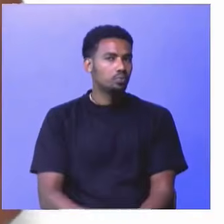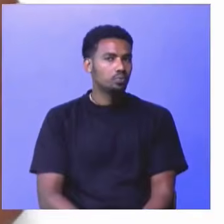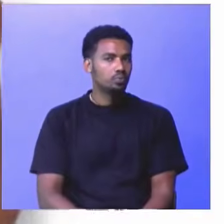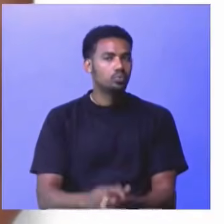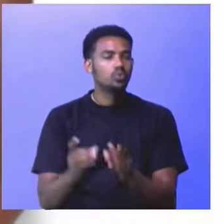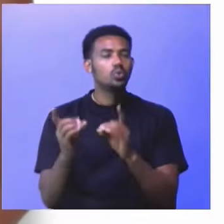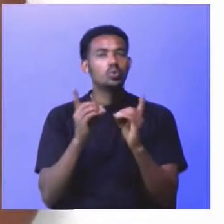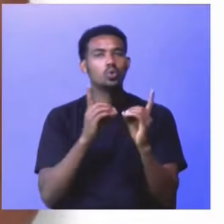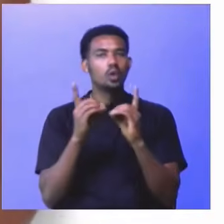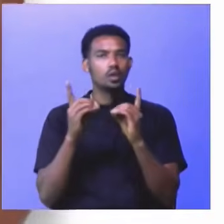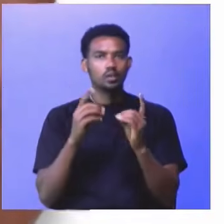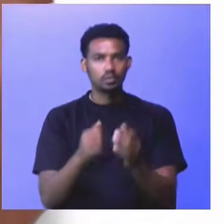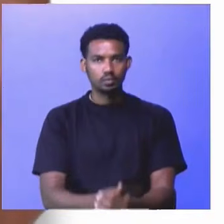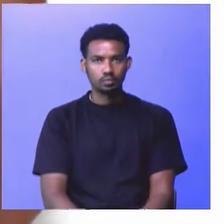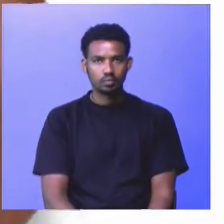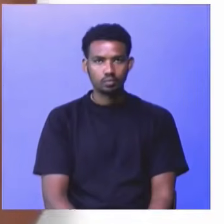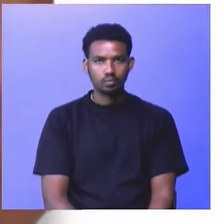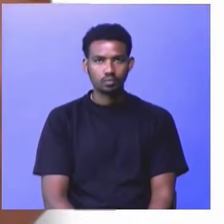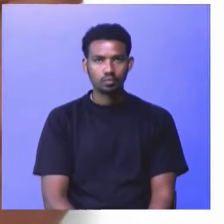doing?